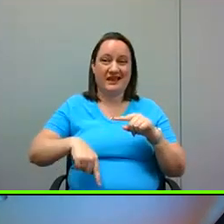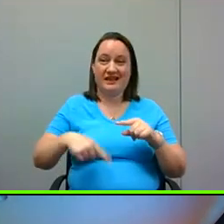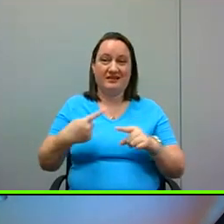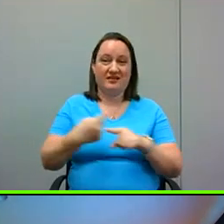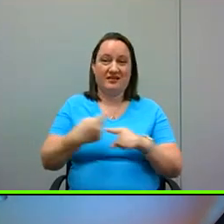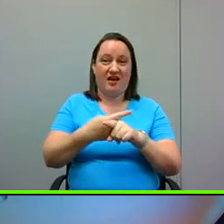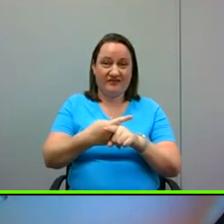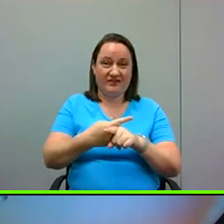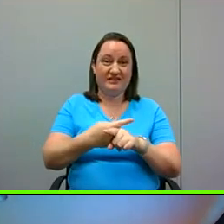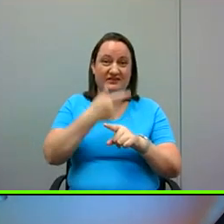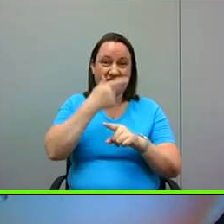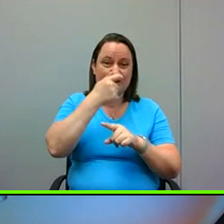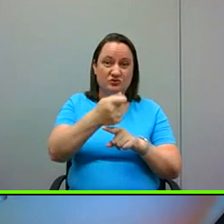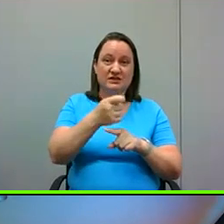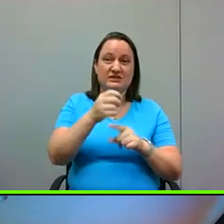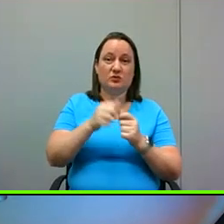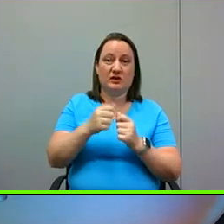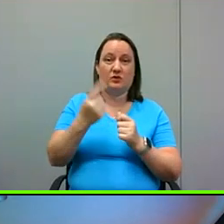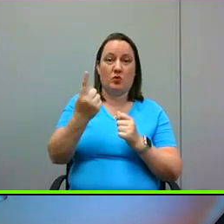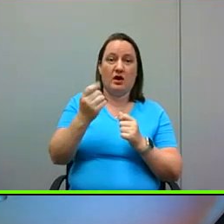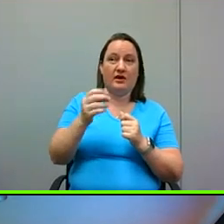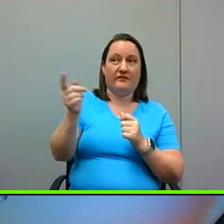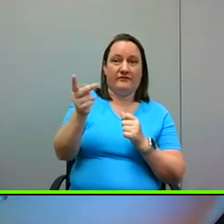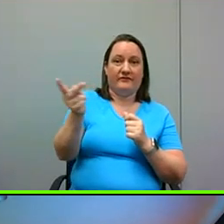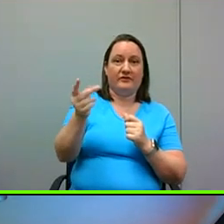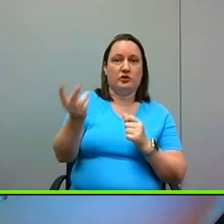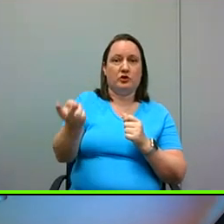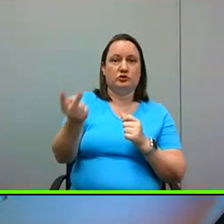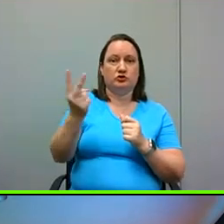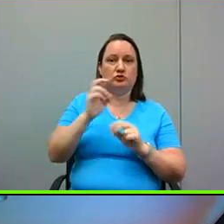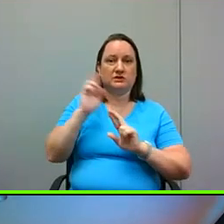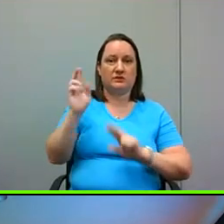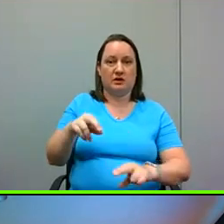a conflict of interest with one of the respondents to the bid.